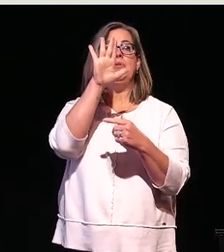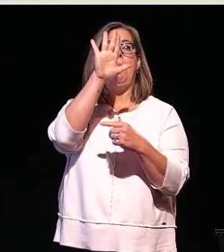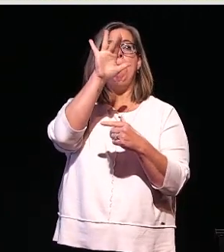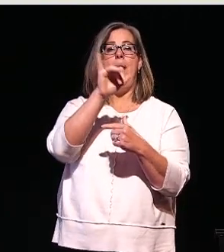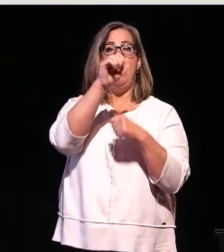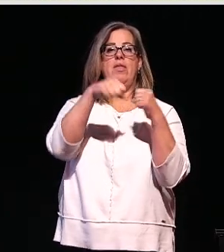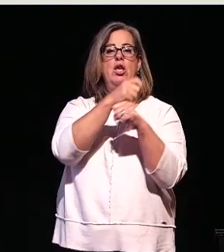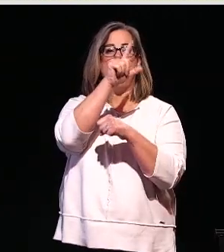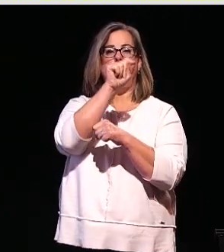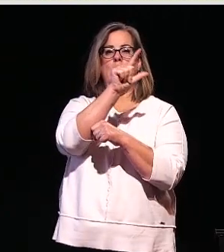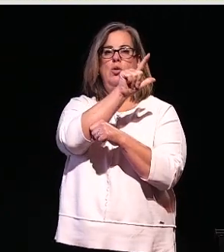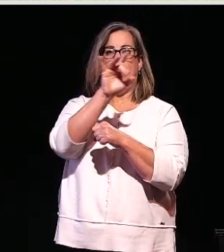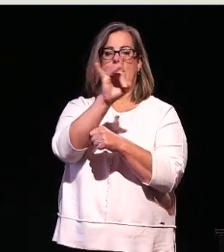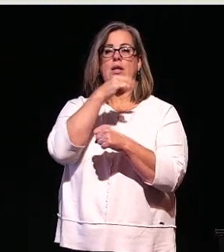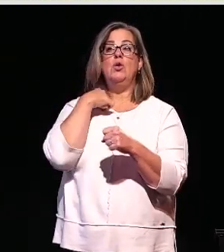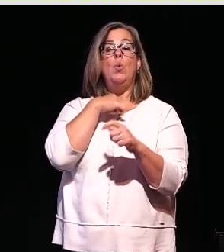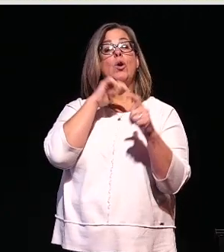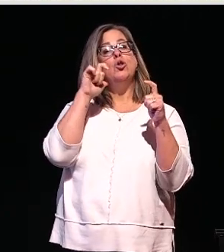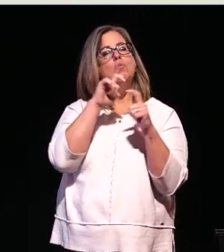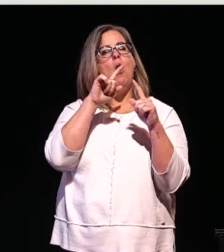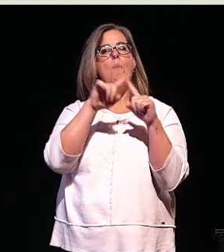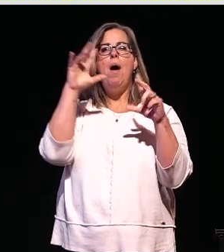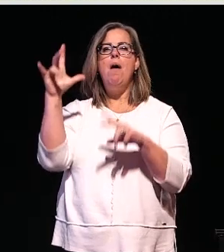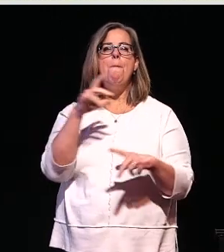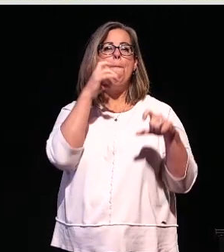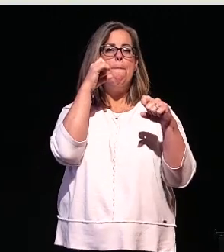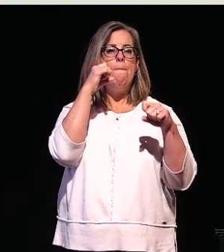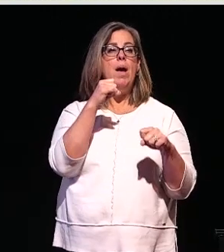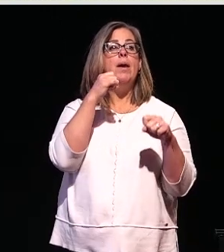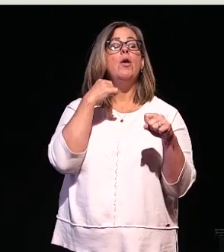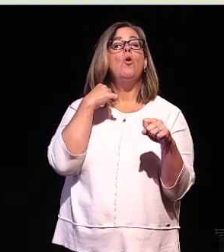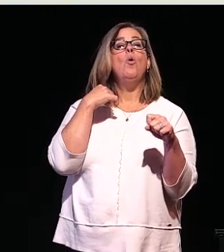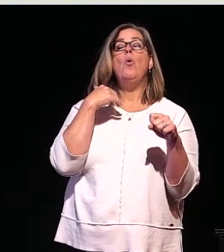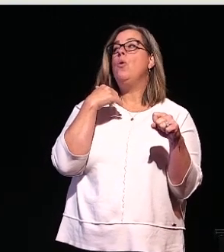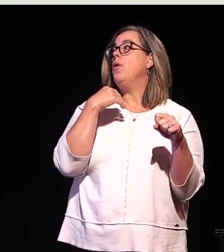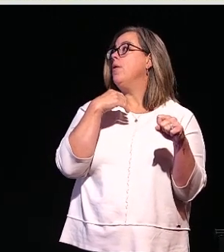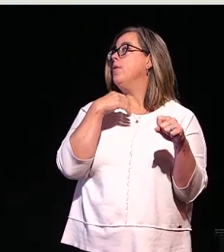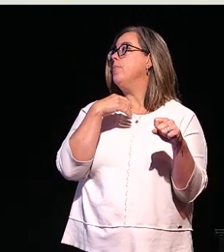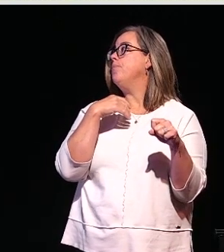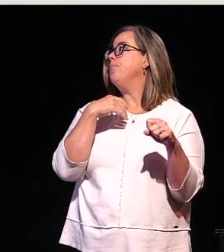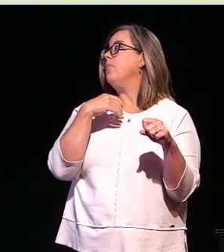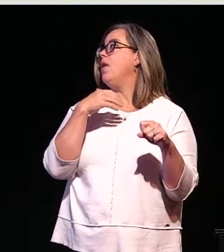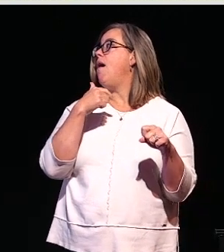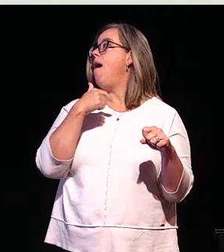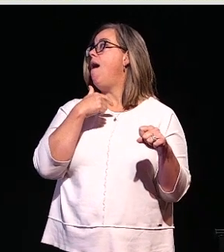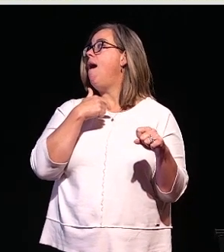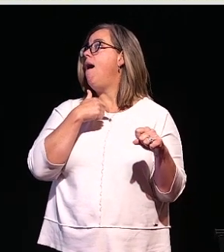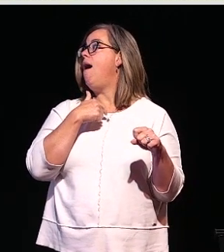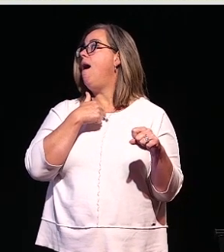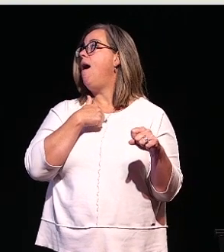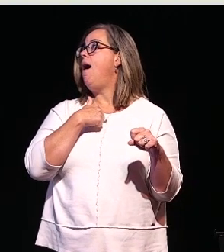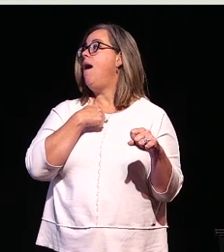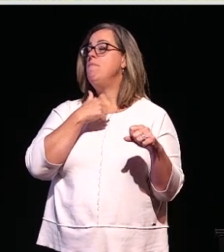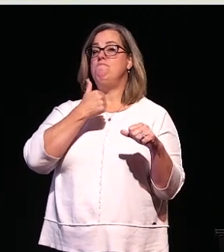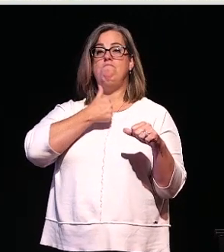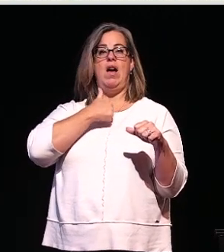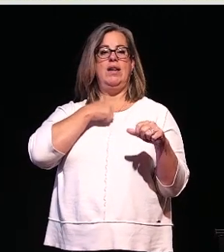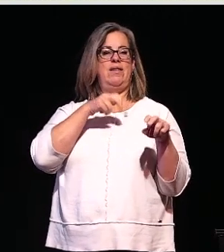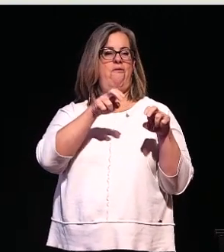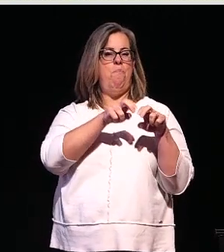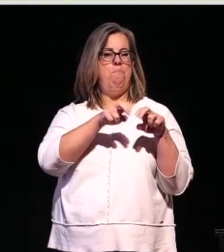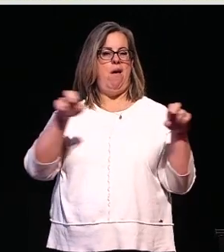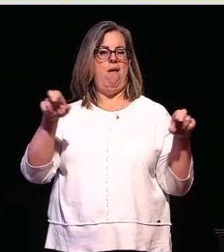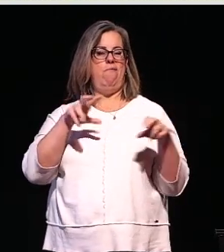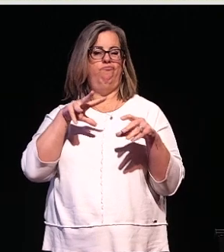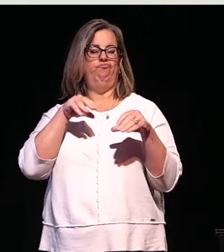2028. We're small but mighty. We have an outsized impact on the category. I've been a panelist in two of the most